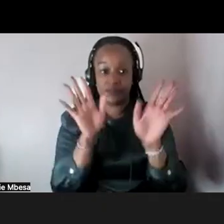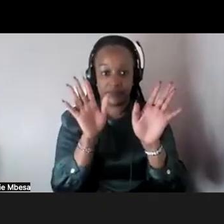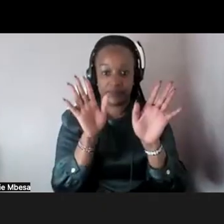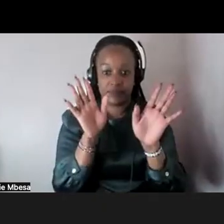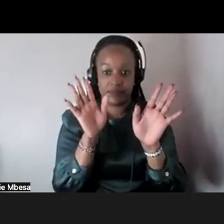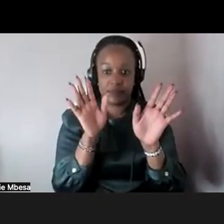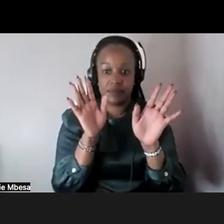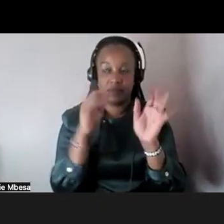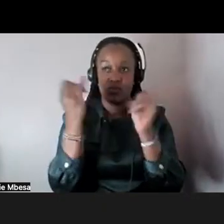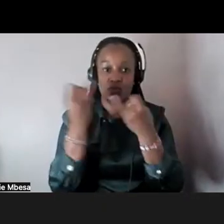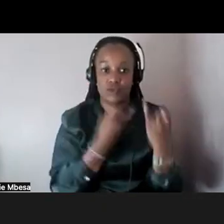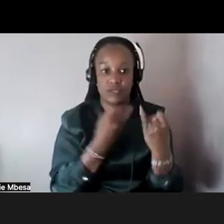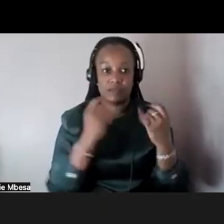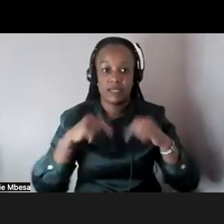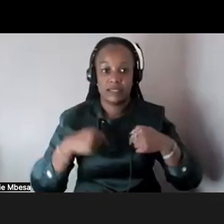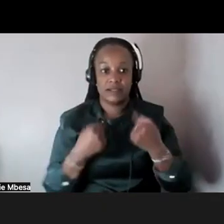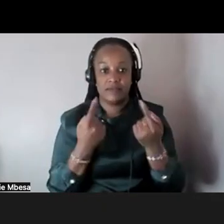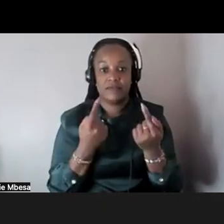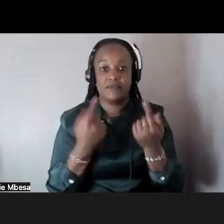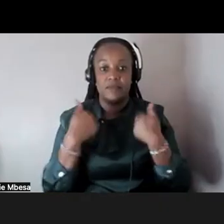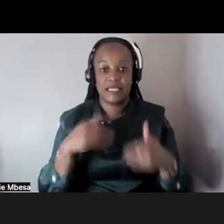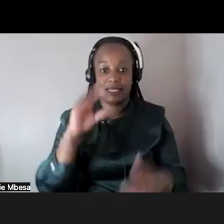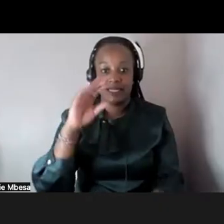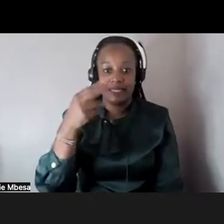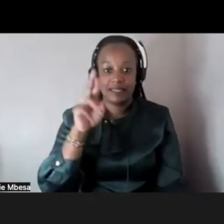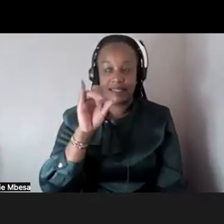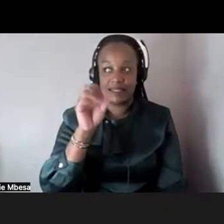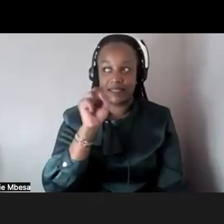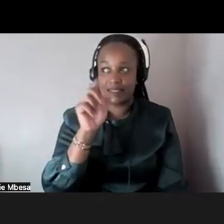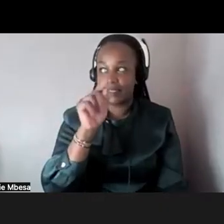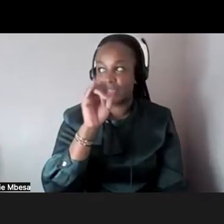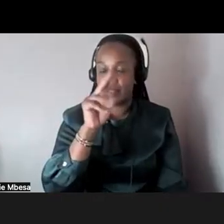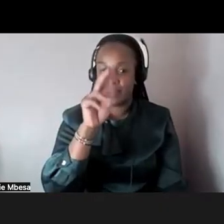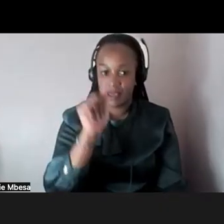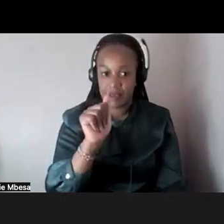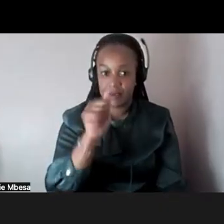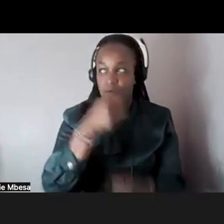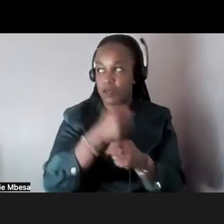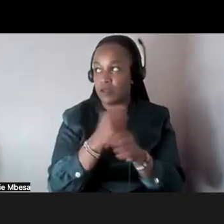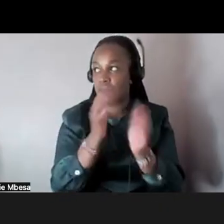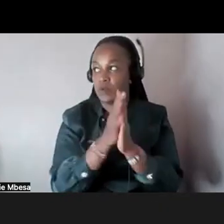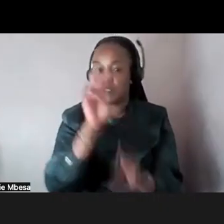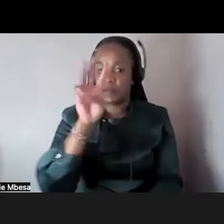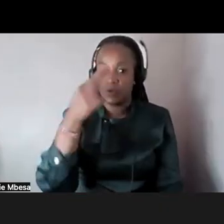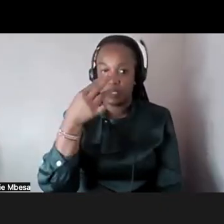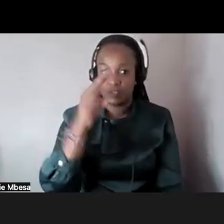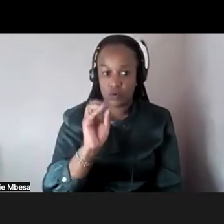introduce myself. So I'm Christina Polito. I'm working at World Health Organization in Geneva, also working at HRP, which is a research program